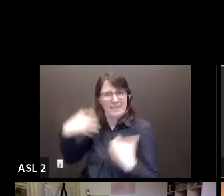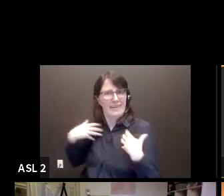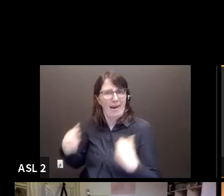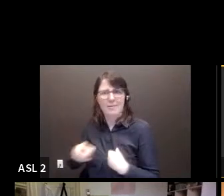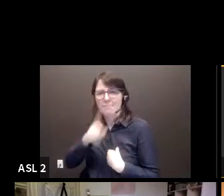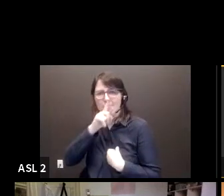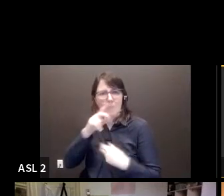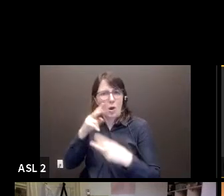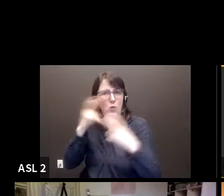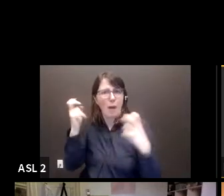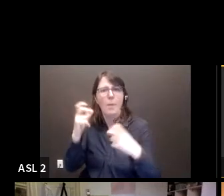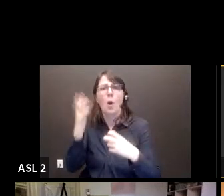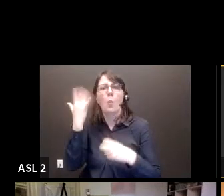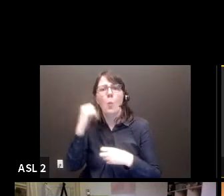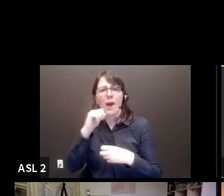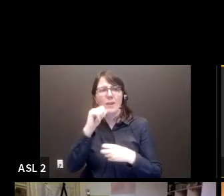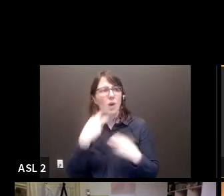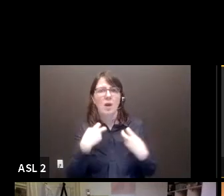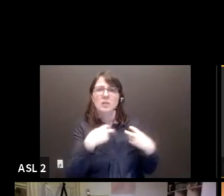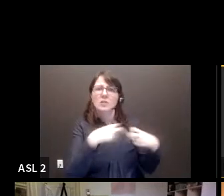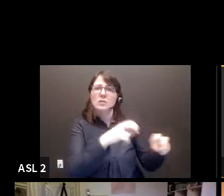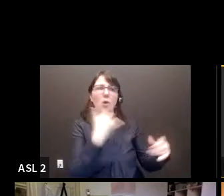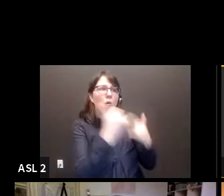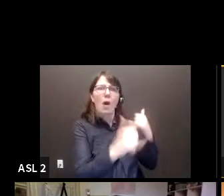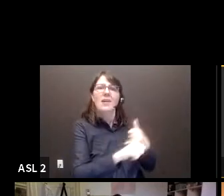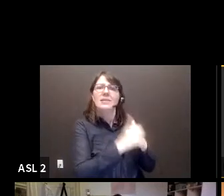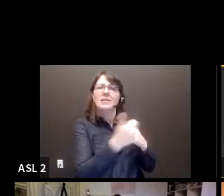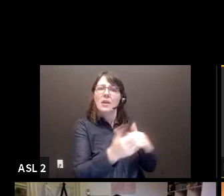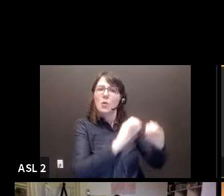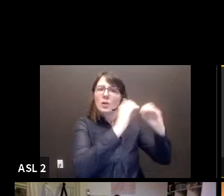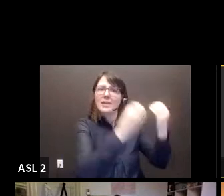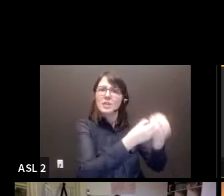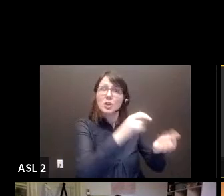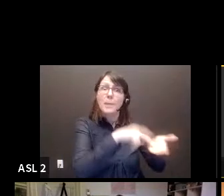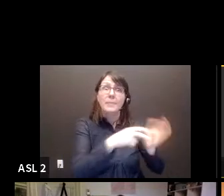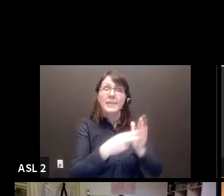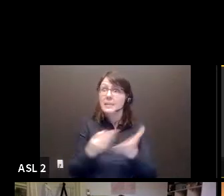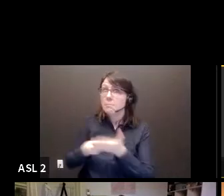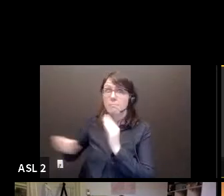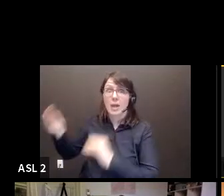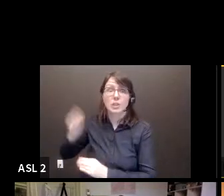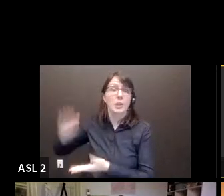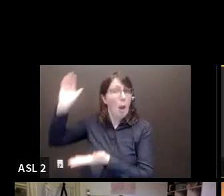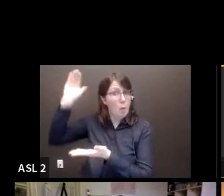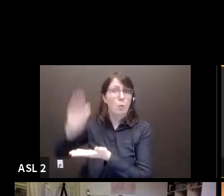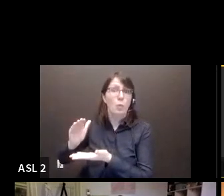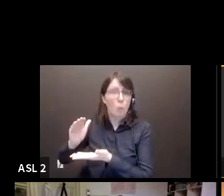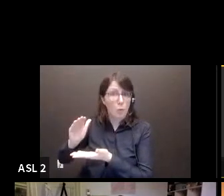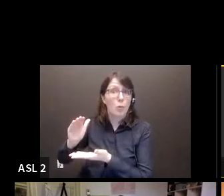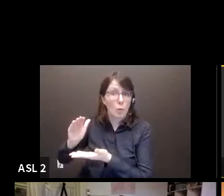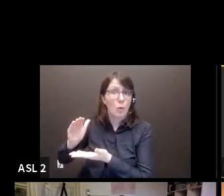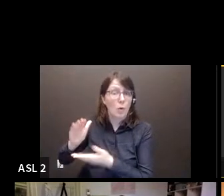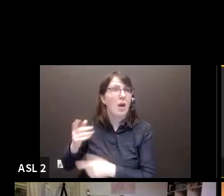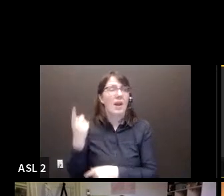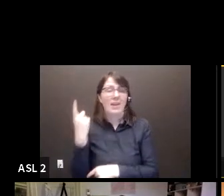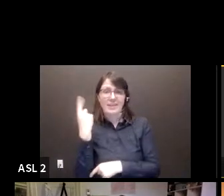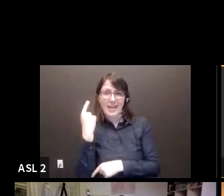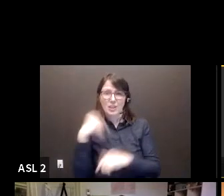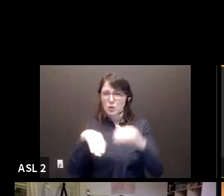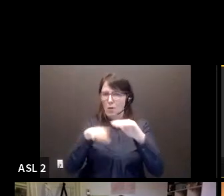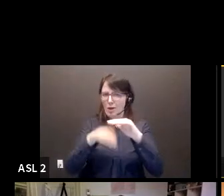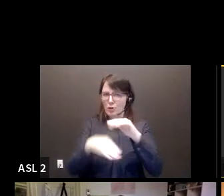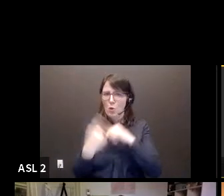reduce pressure on police and require less funding last year fewer than one percent of calls were listed as